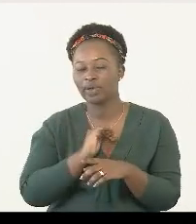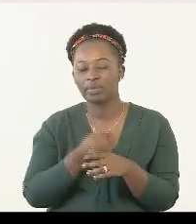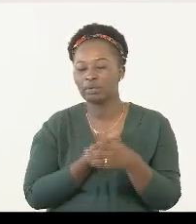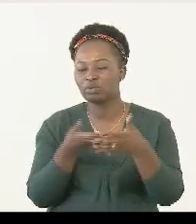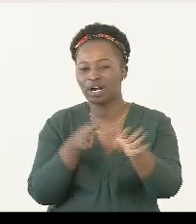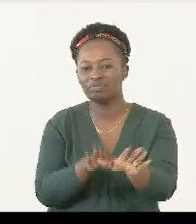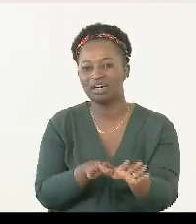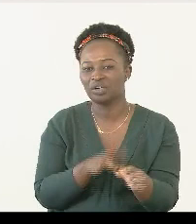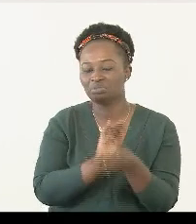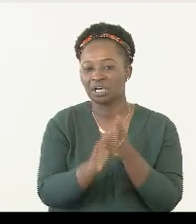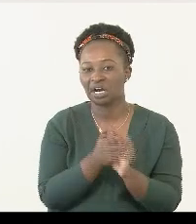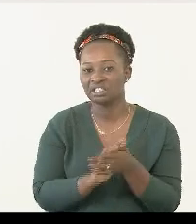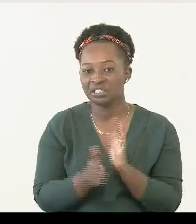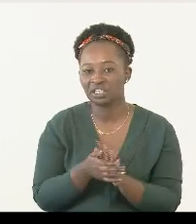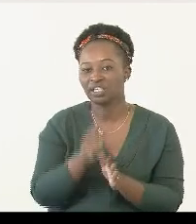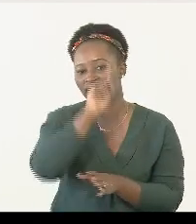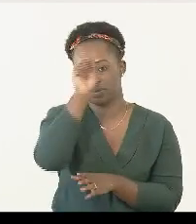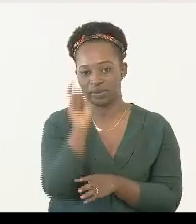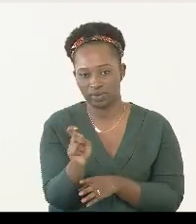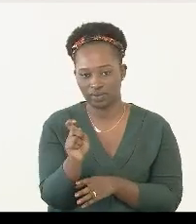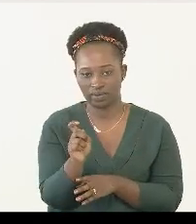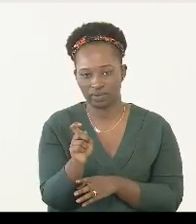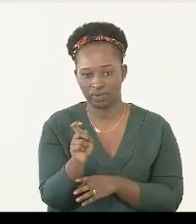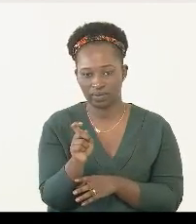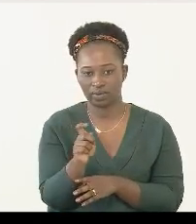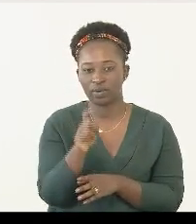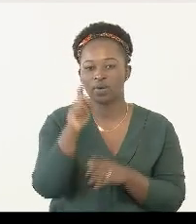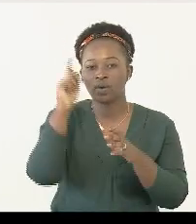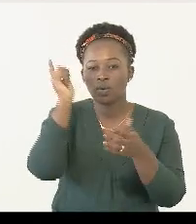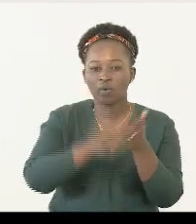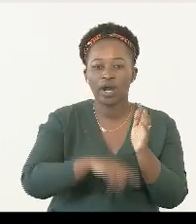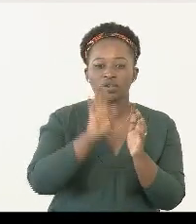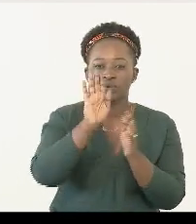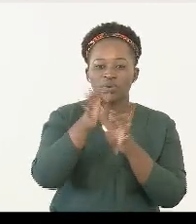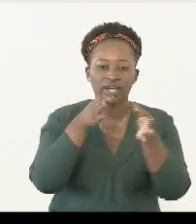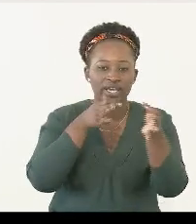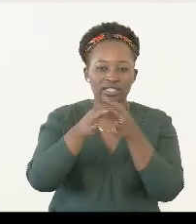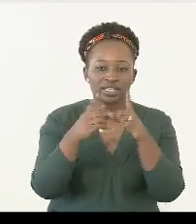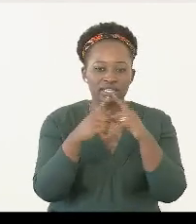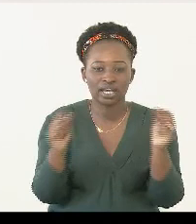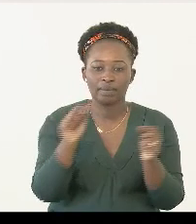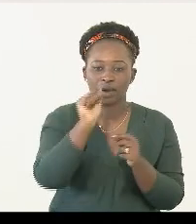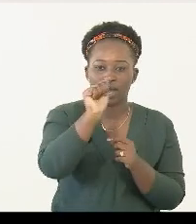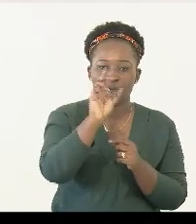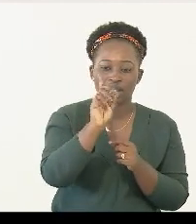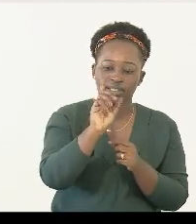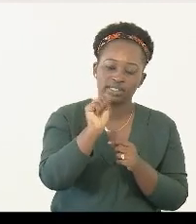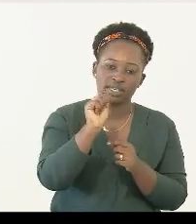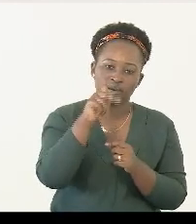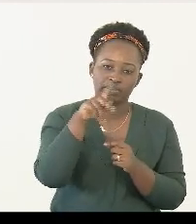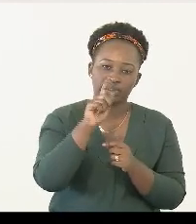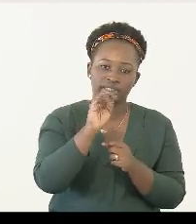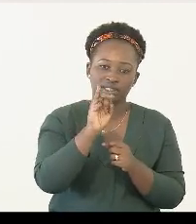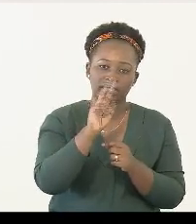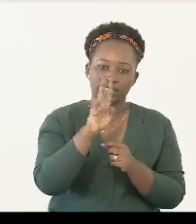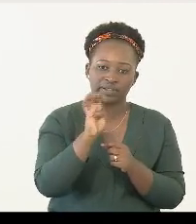die? So questions are, how do you explain the term adaptive variability? I